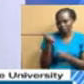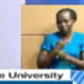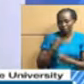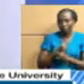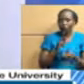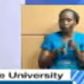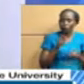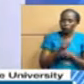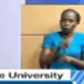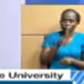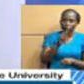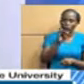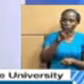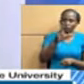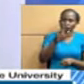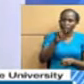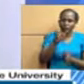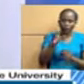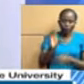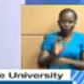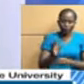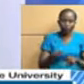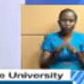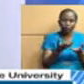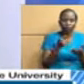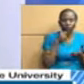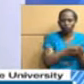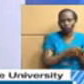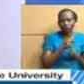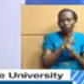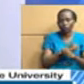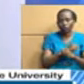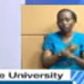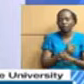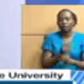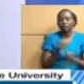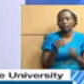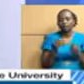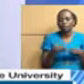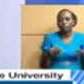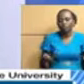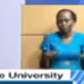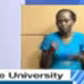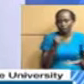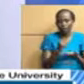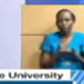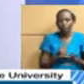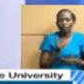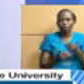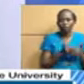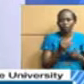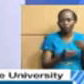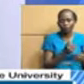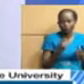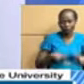utility companies, because those are the ones also providing the social security package that has helped us to continue going, especially for